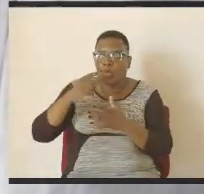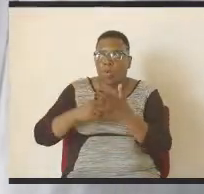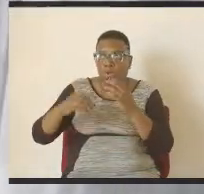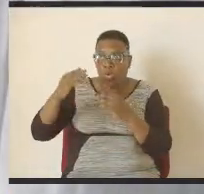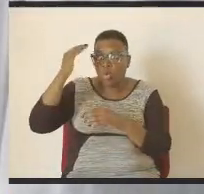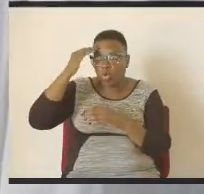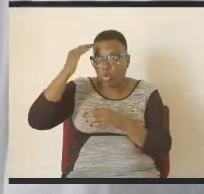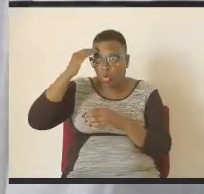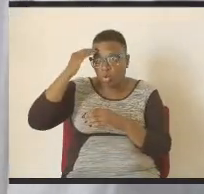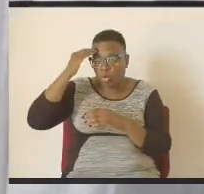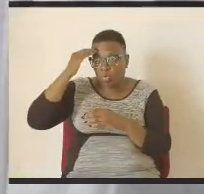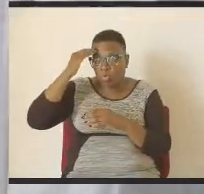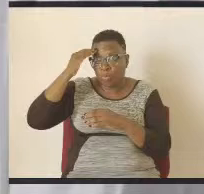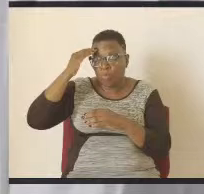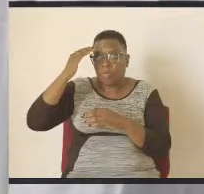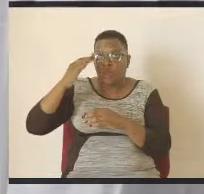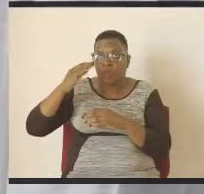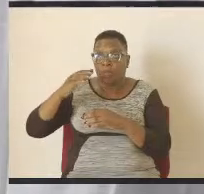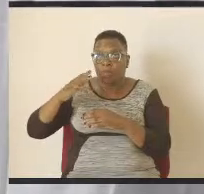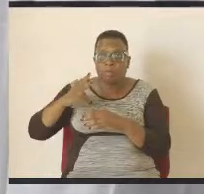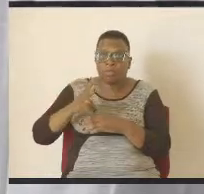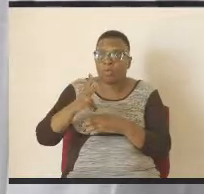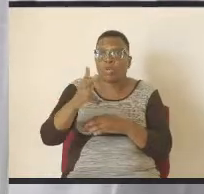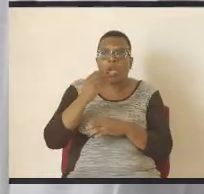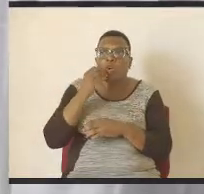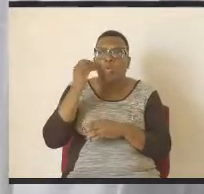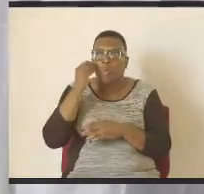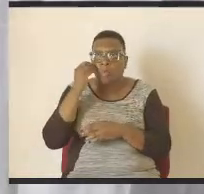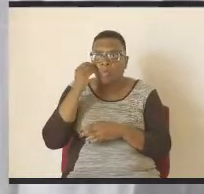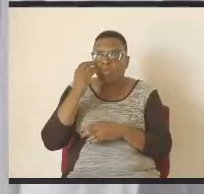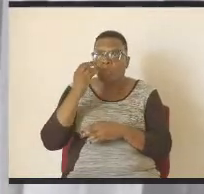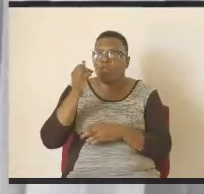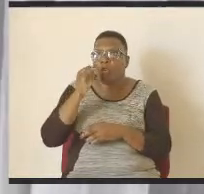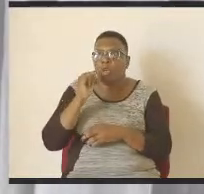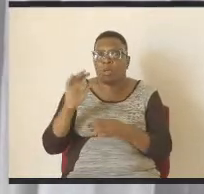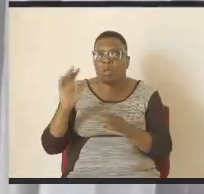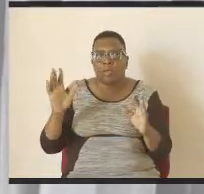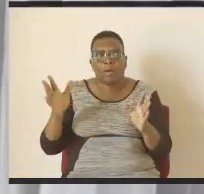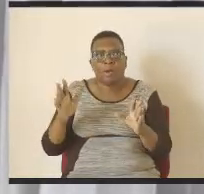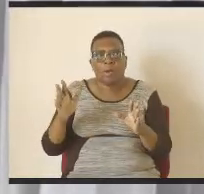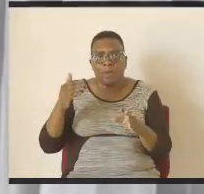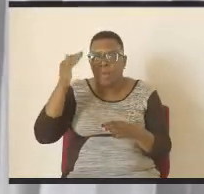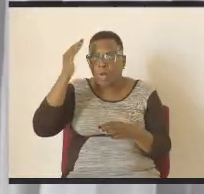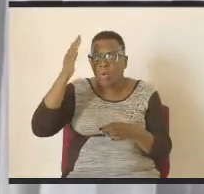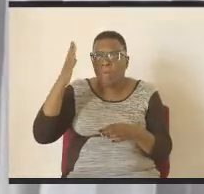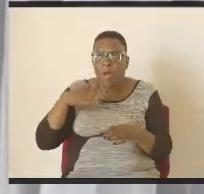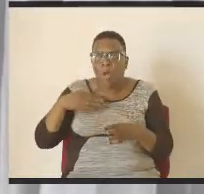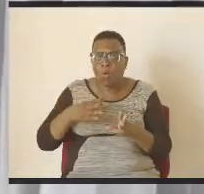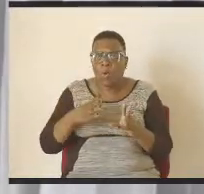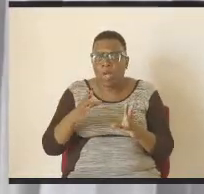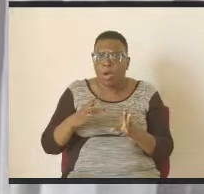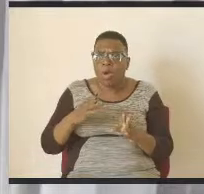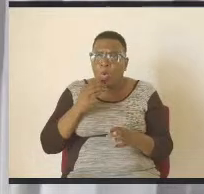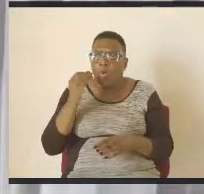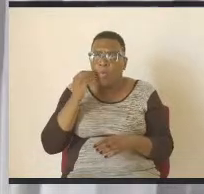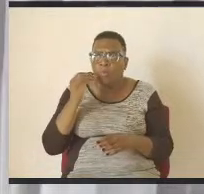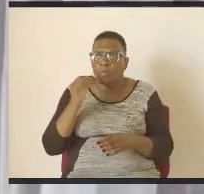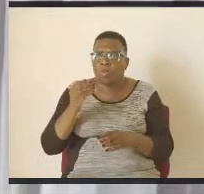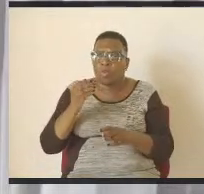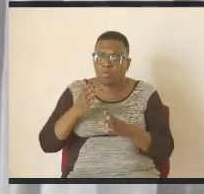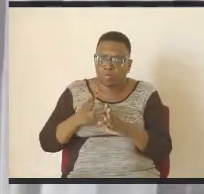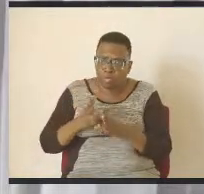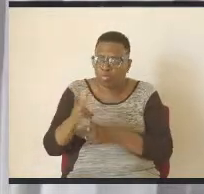just repeat driving motions, you know, going through the motions, we know this already, needed to get through the